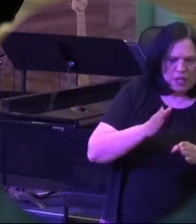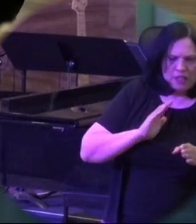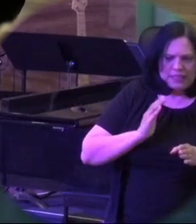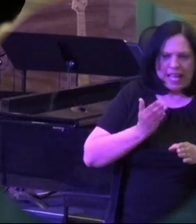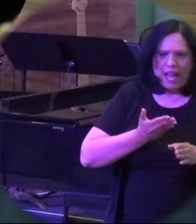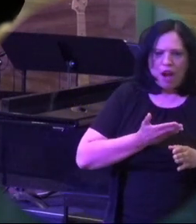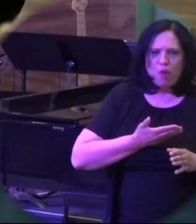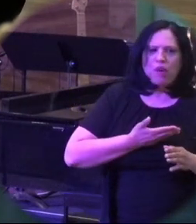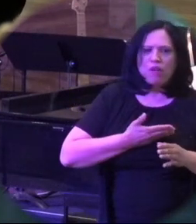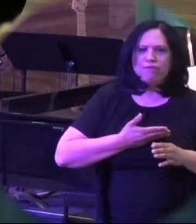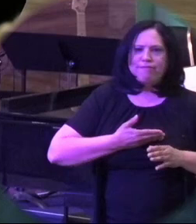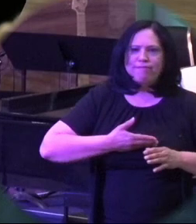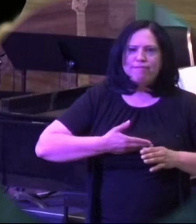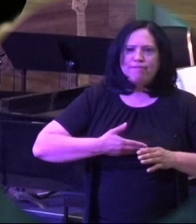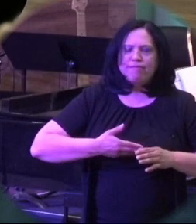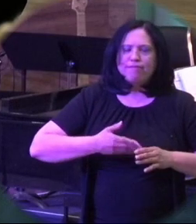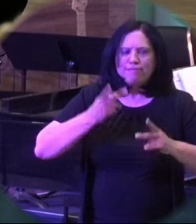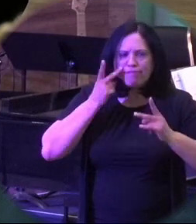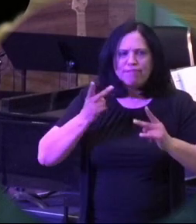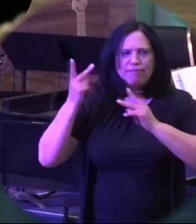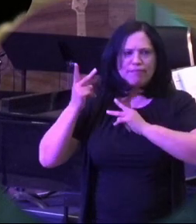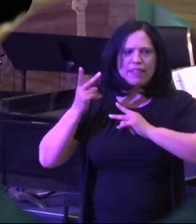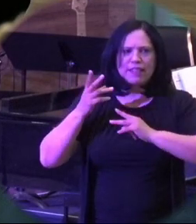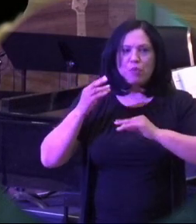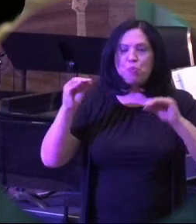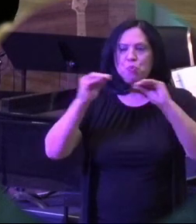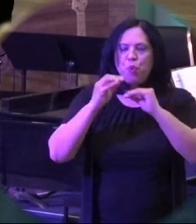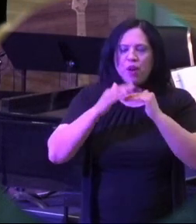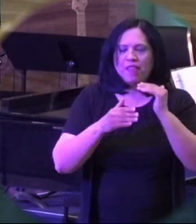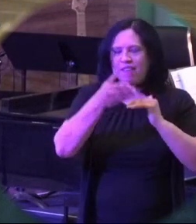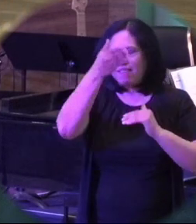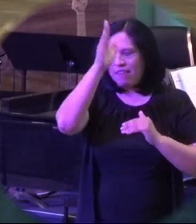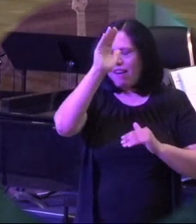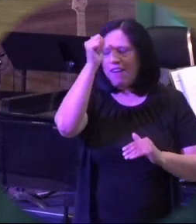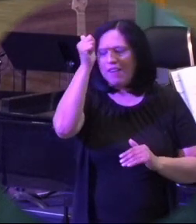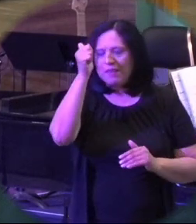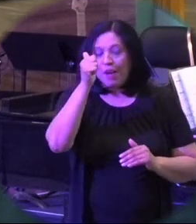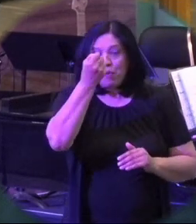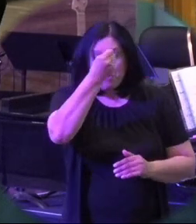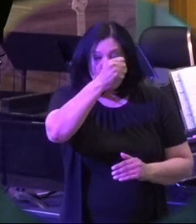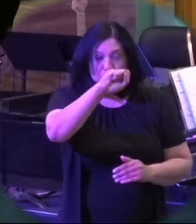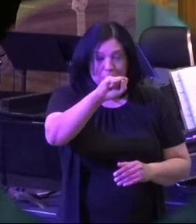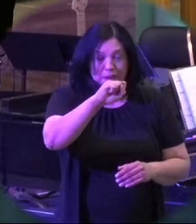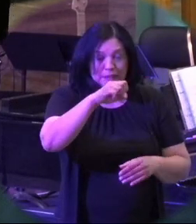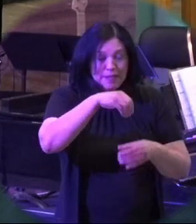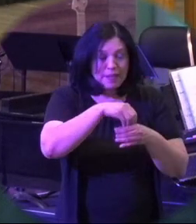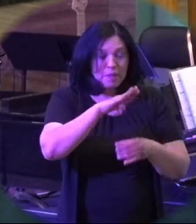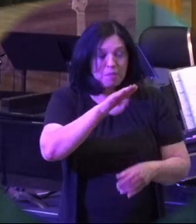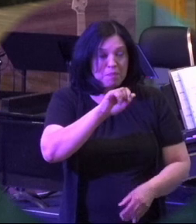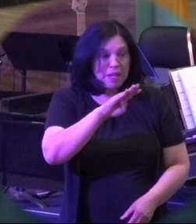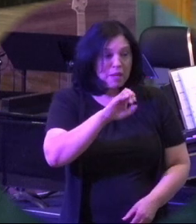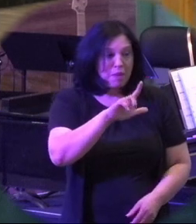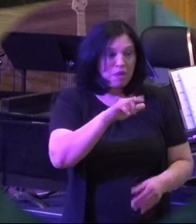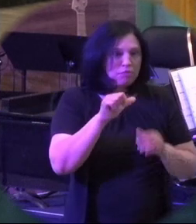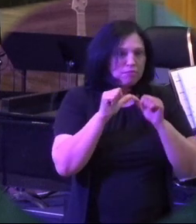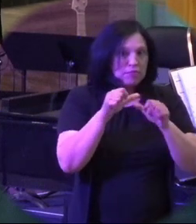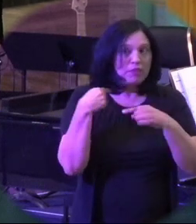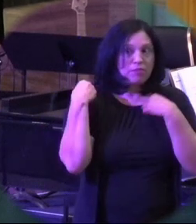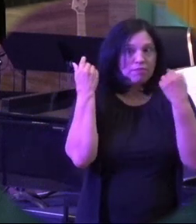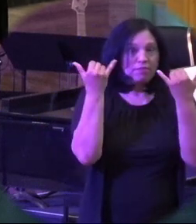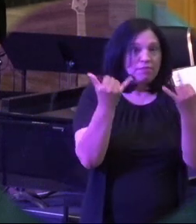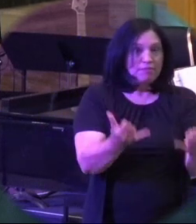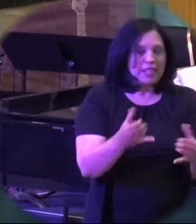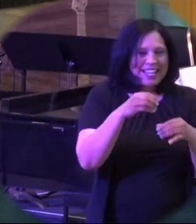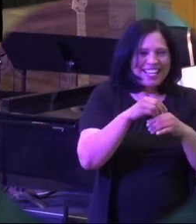and our comforts more than God Himself. And so the rebellion of Babel is alive and well in the